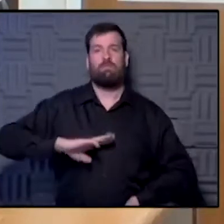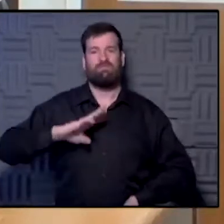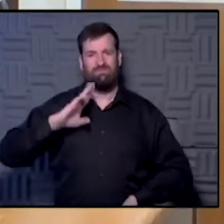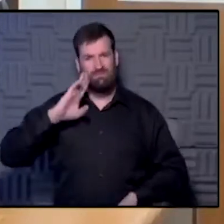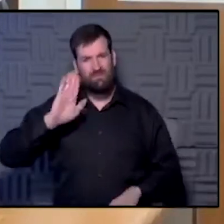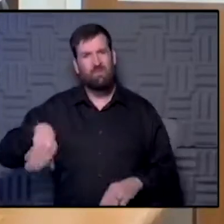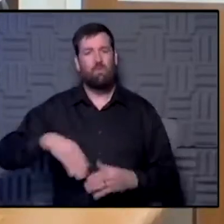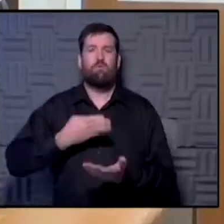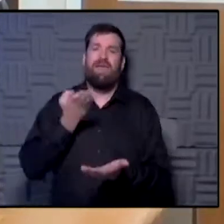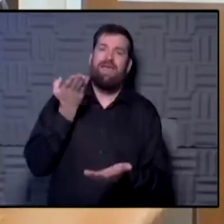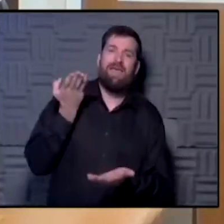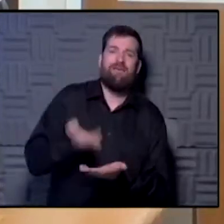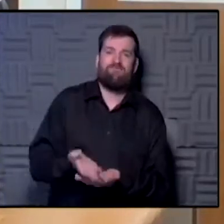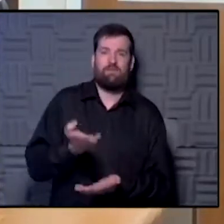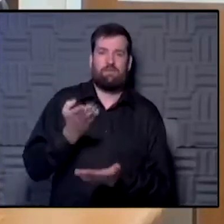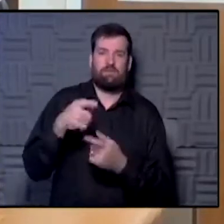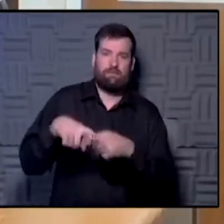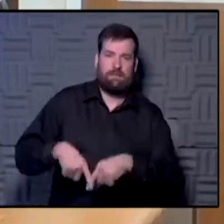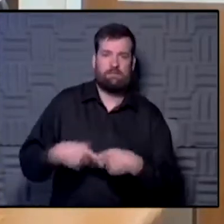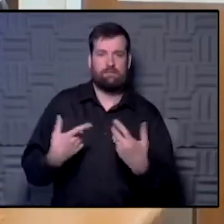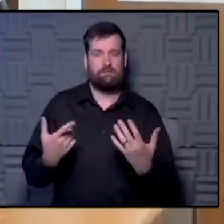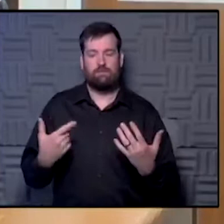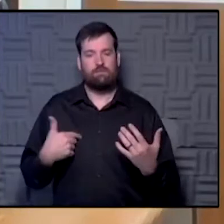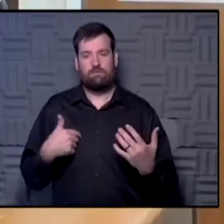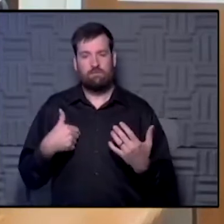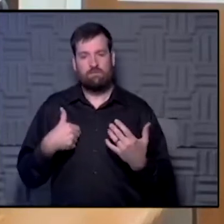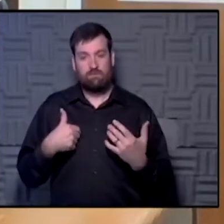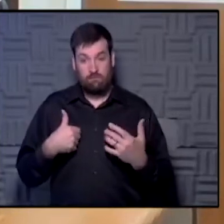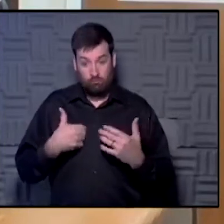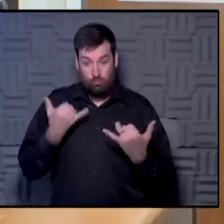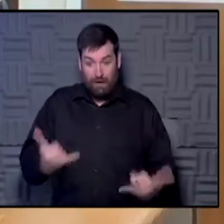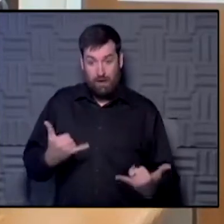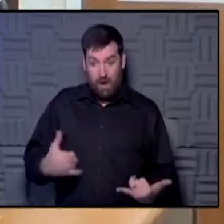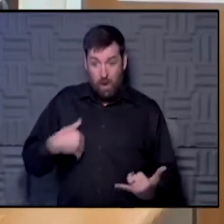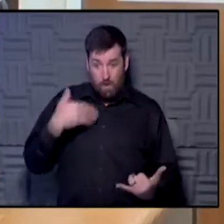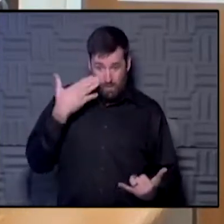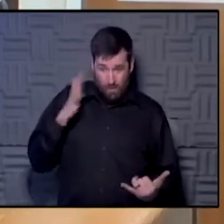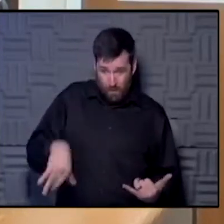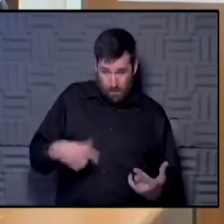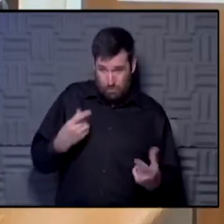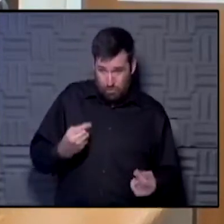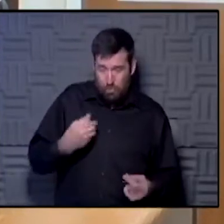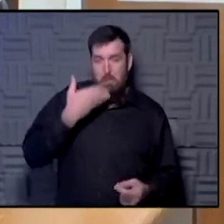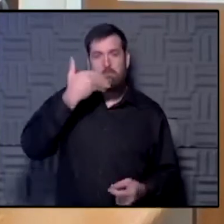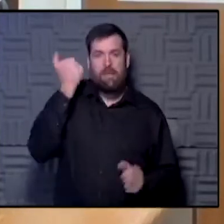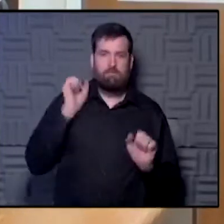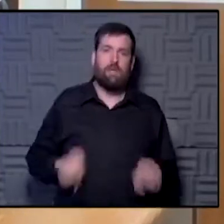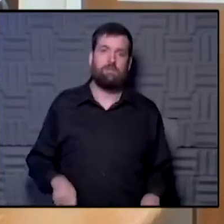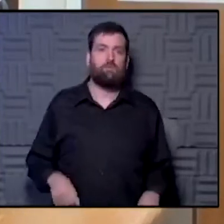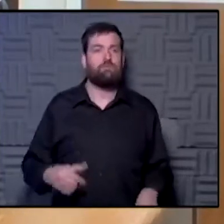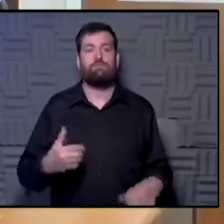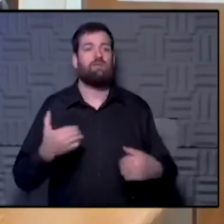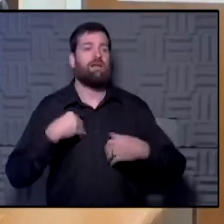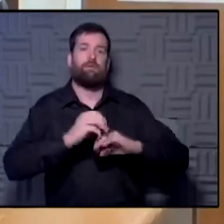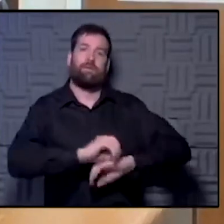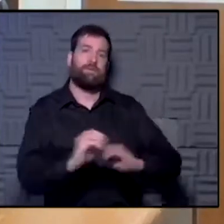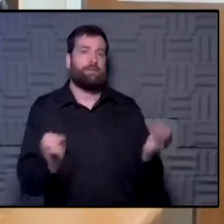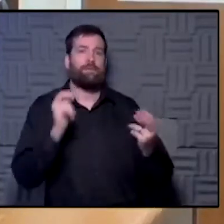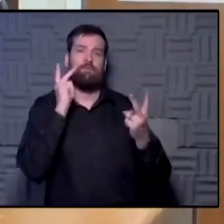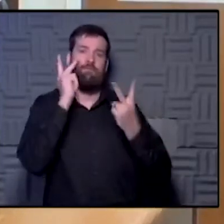evidence-based practice. We're doing the best thing we know right now. We say we have no visitors in